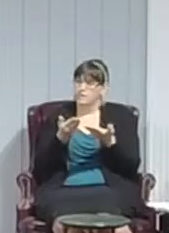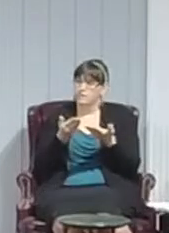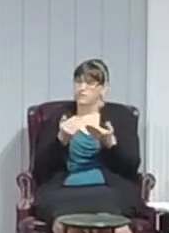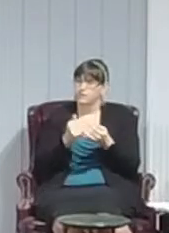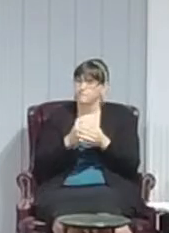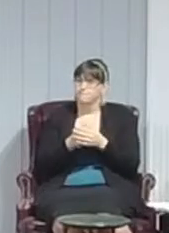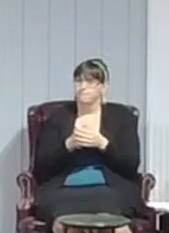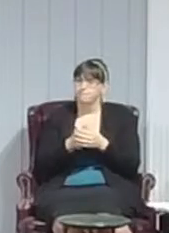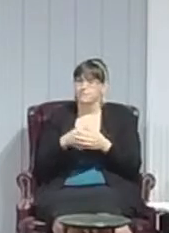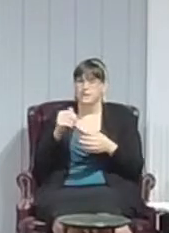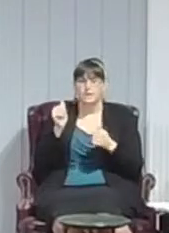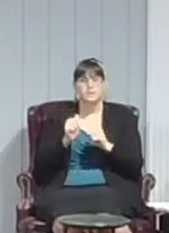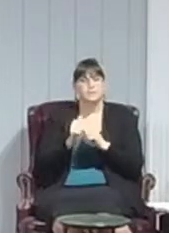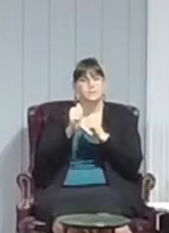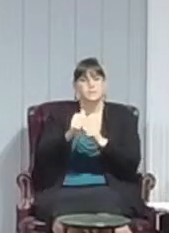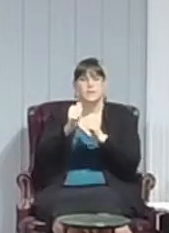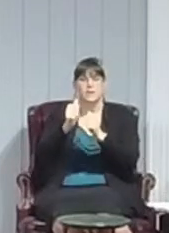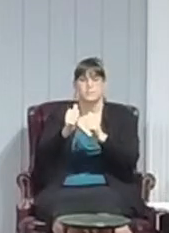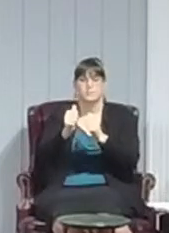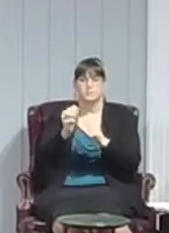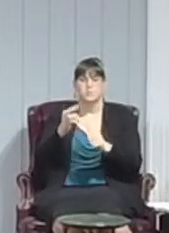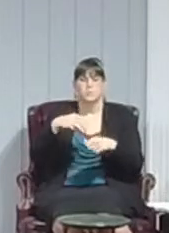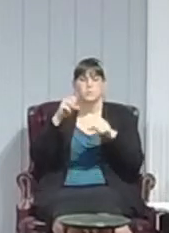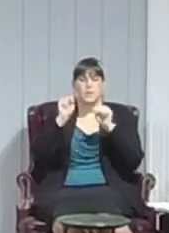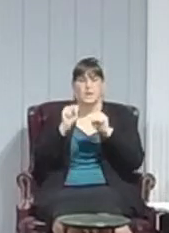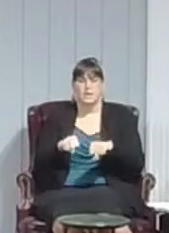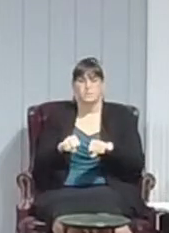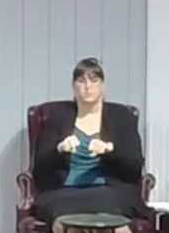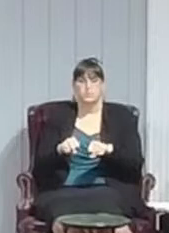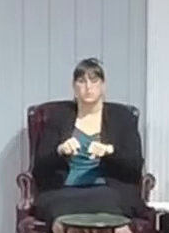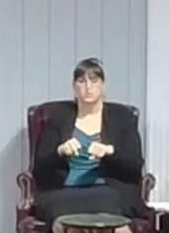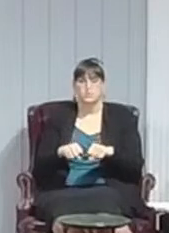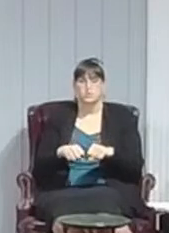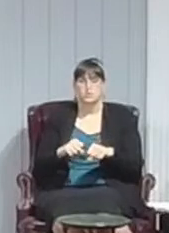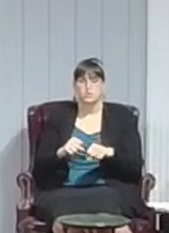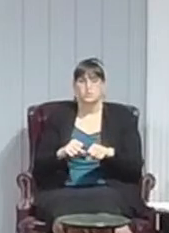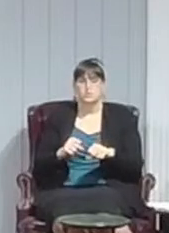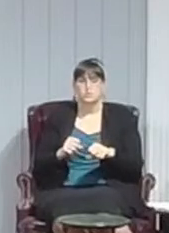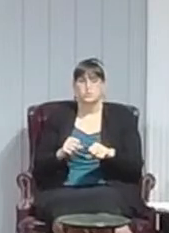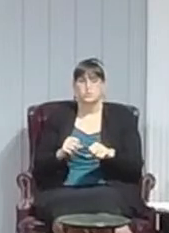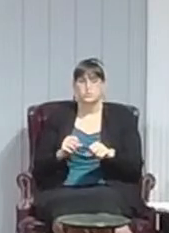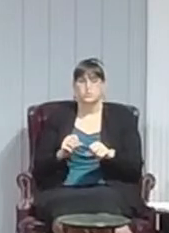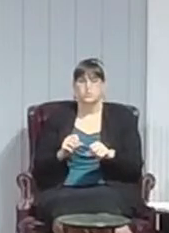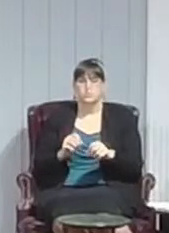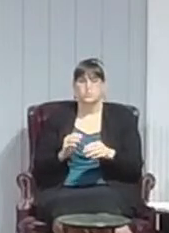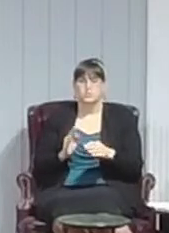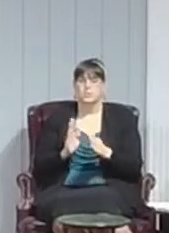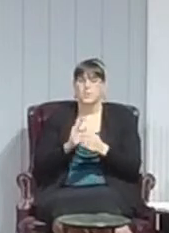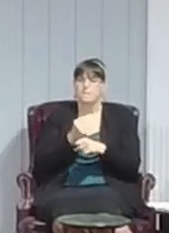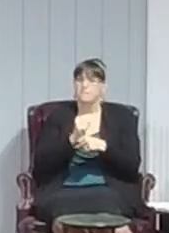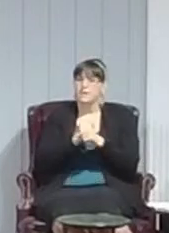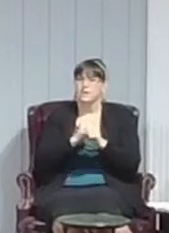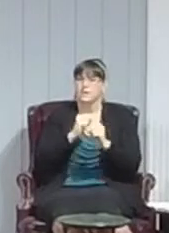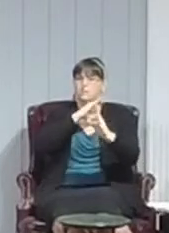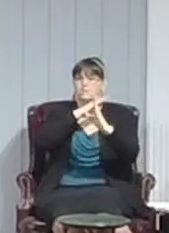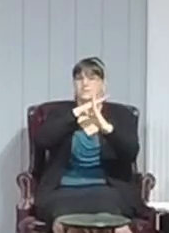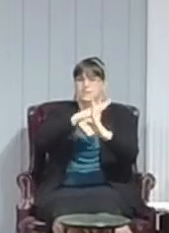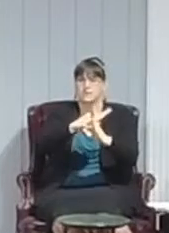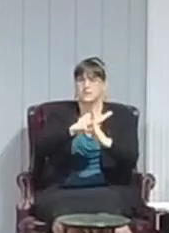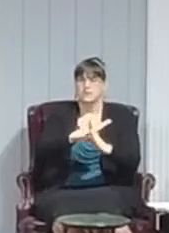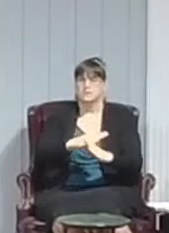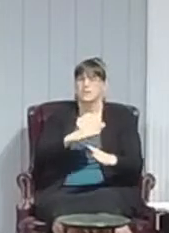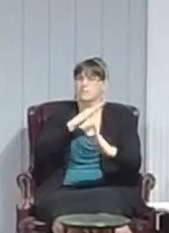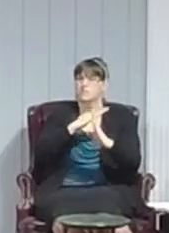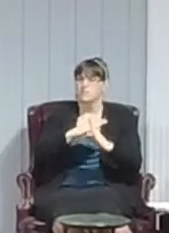you, what if his disciples were able somehow to mount a resistance and prevent his capture? We do know that one of